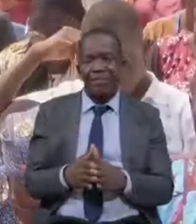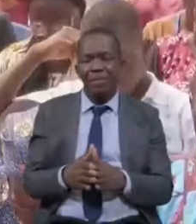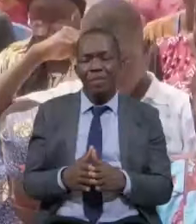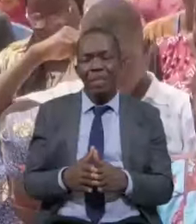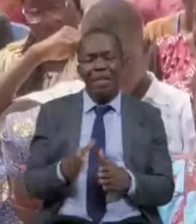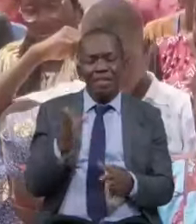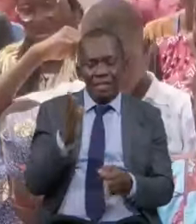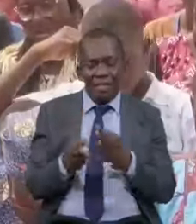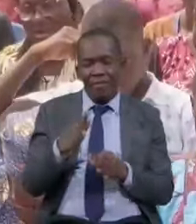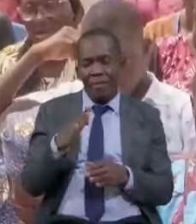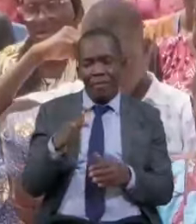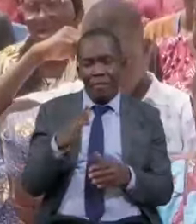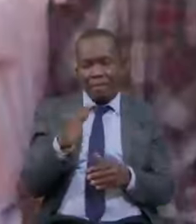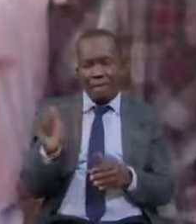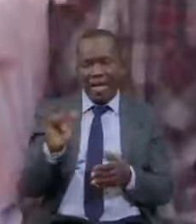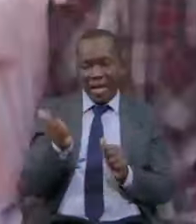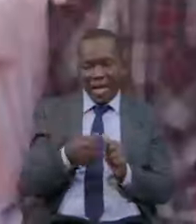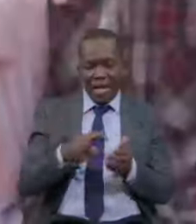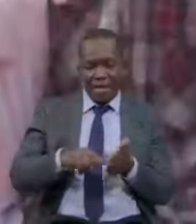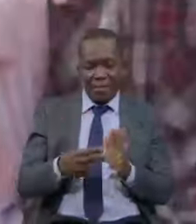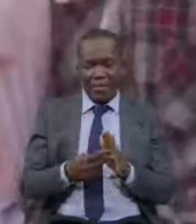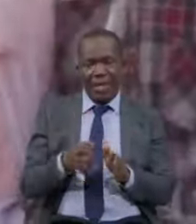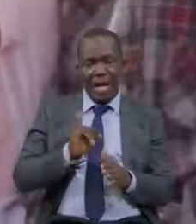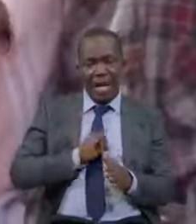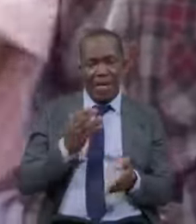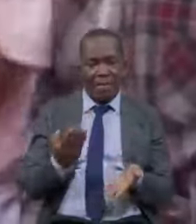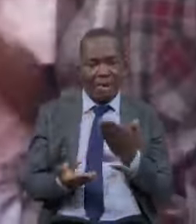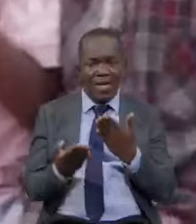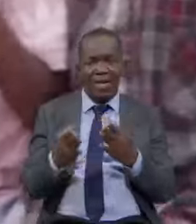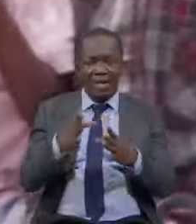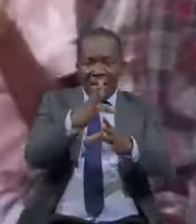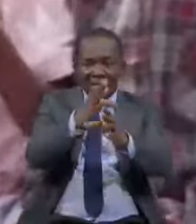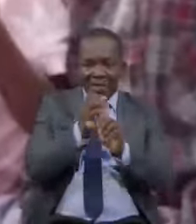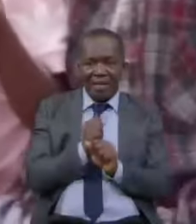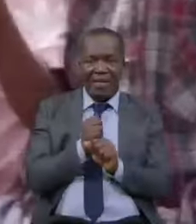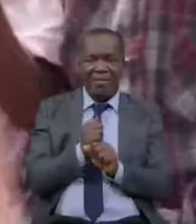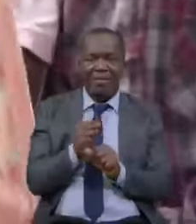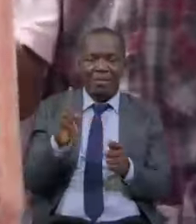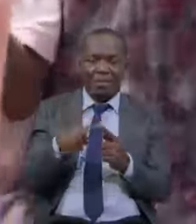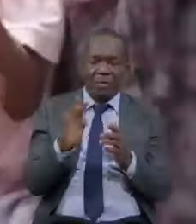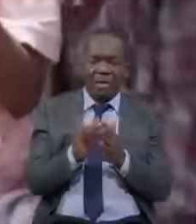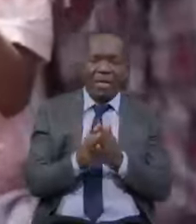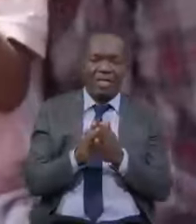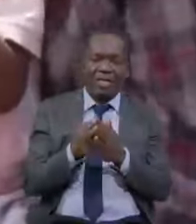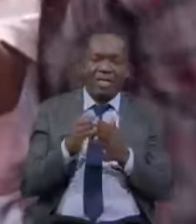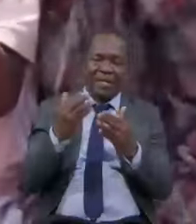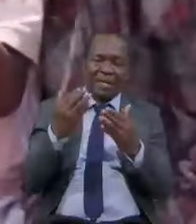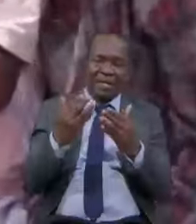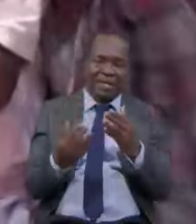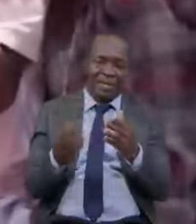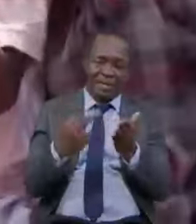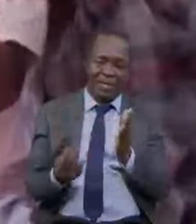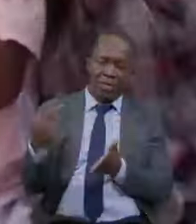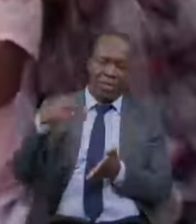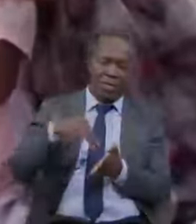might attain unto the resurrection of the dead. Verse 12,